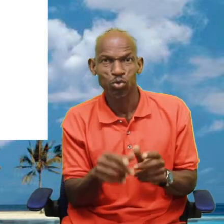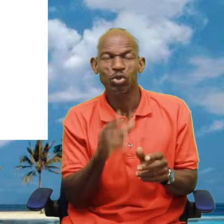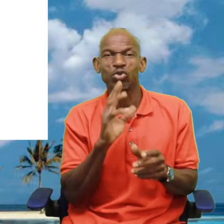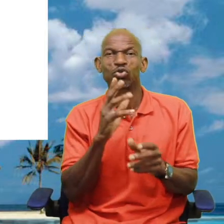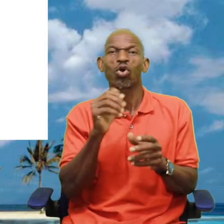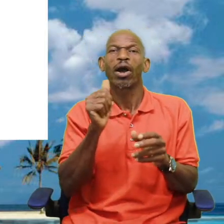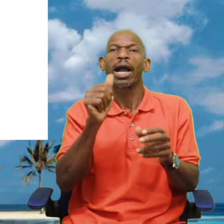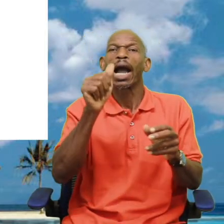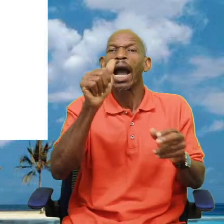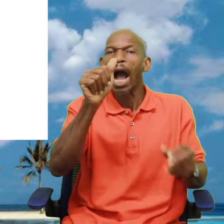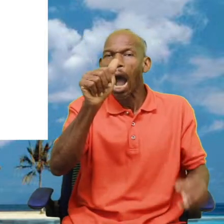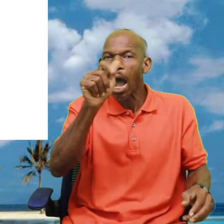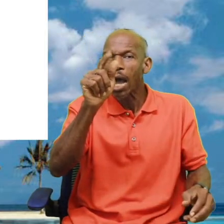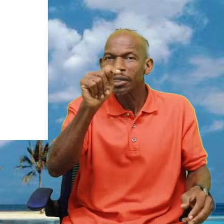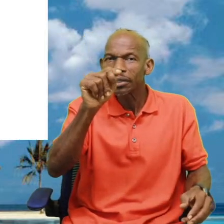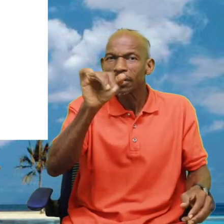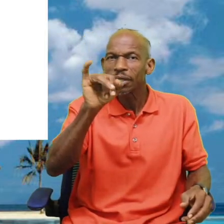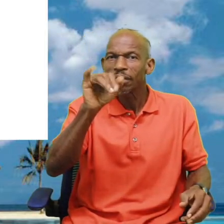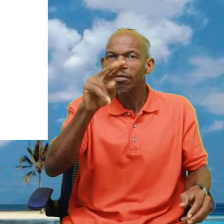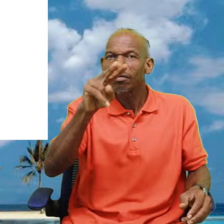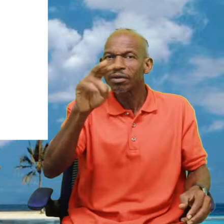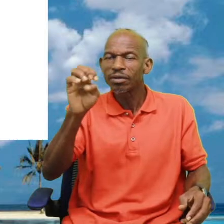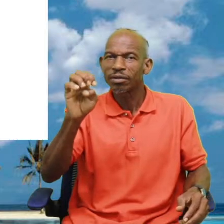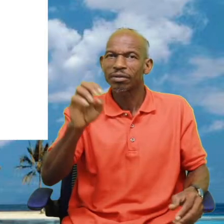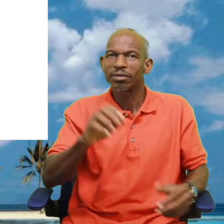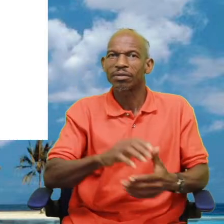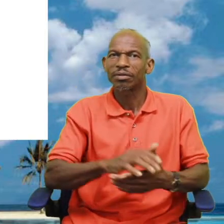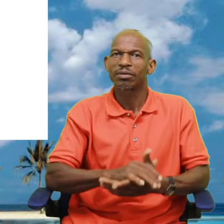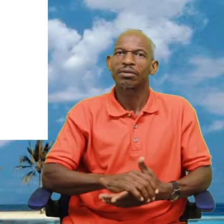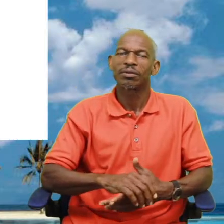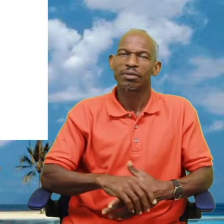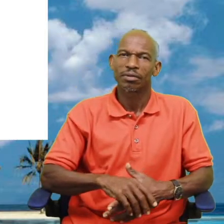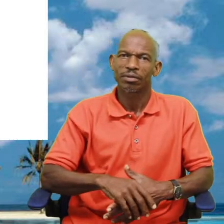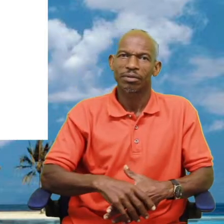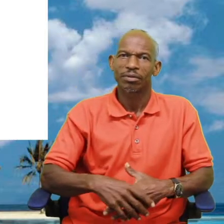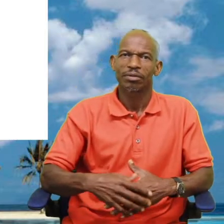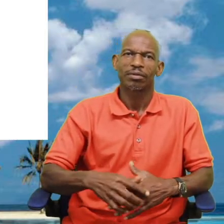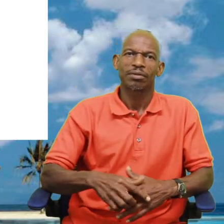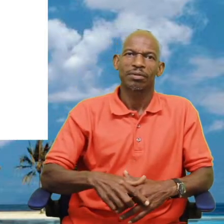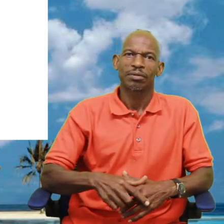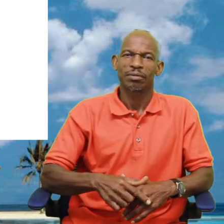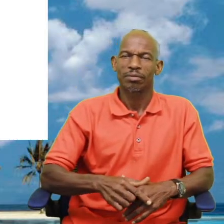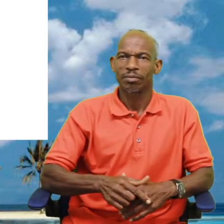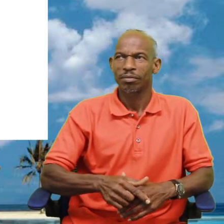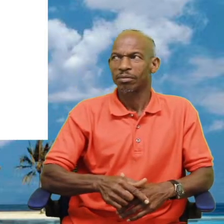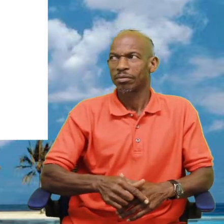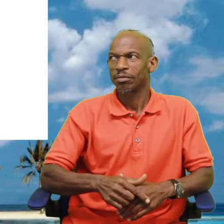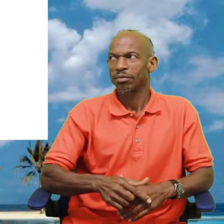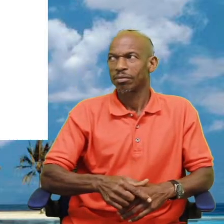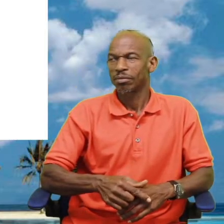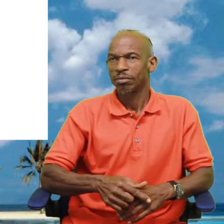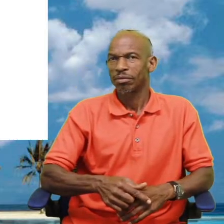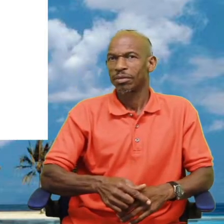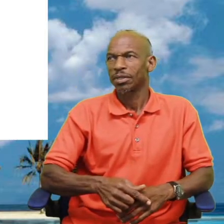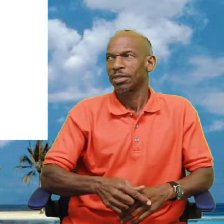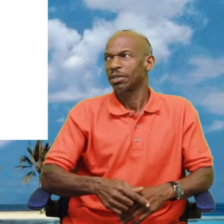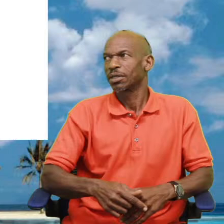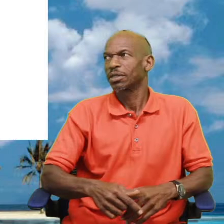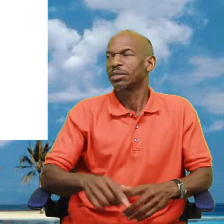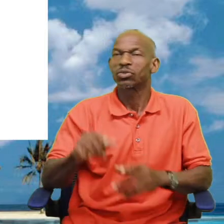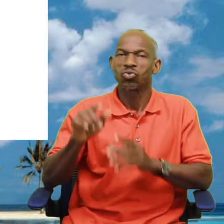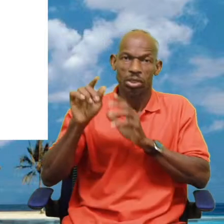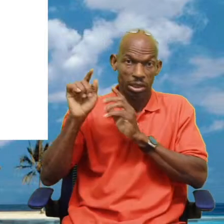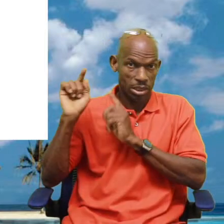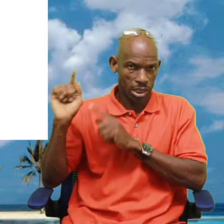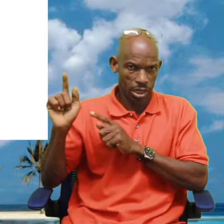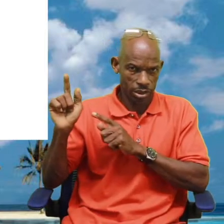So he is talking, but he likes to talk to all his patients, very talkative. So this word is